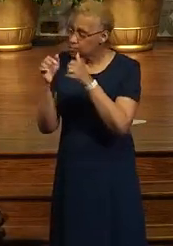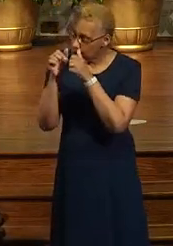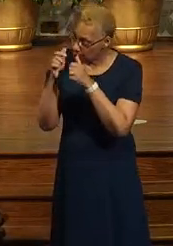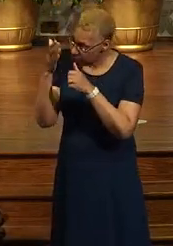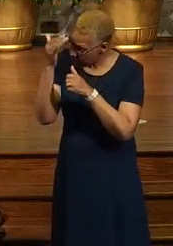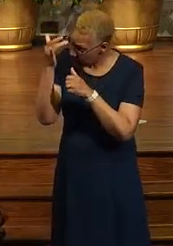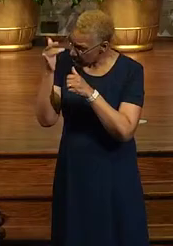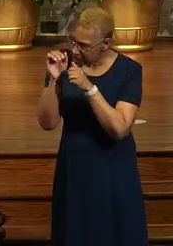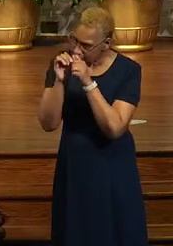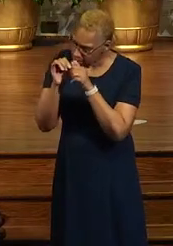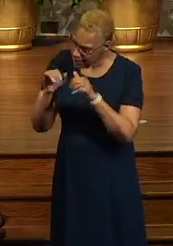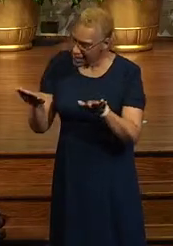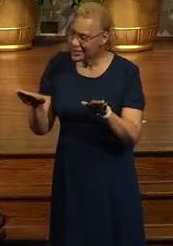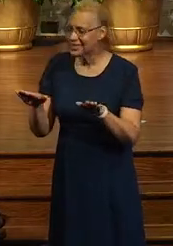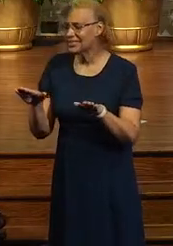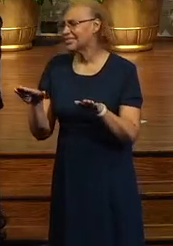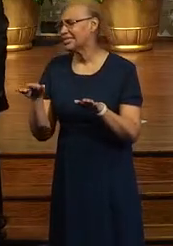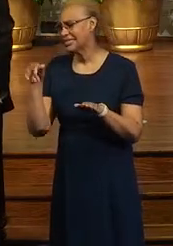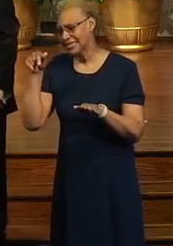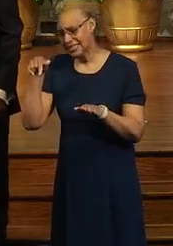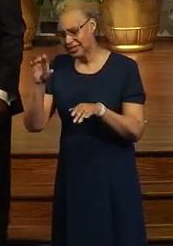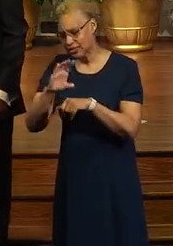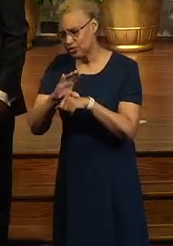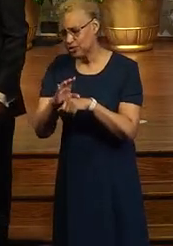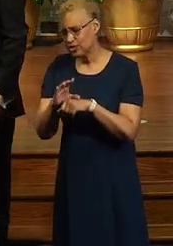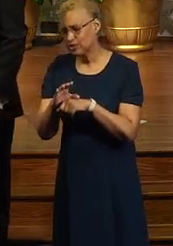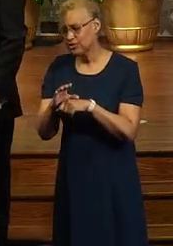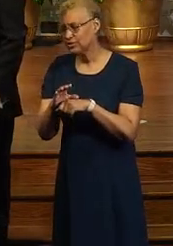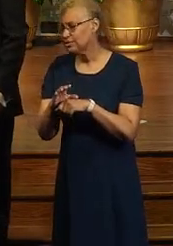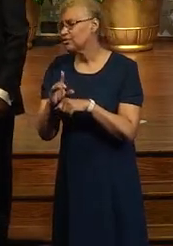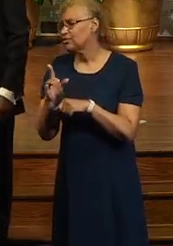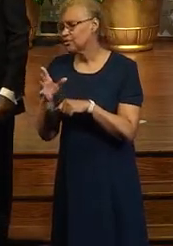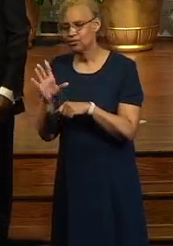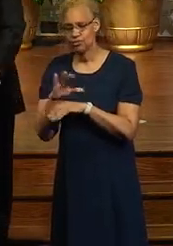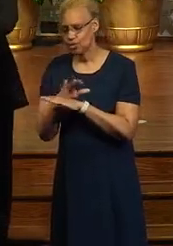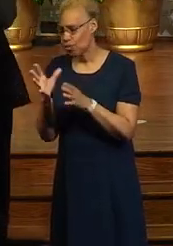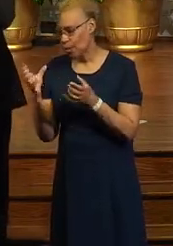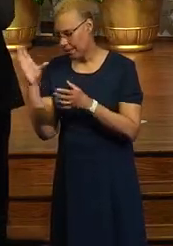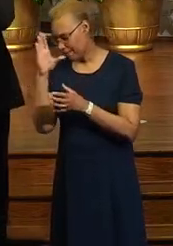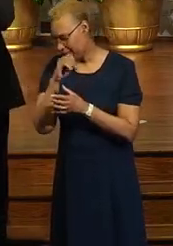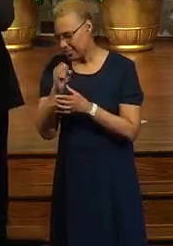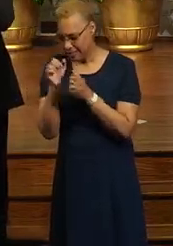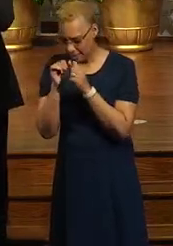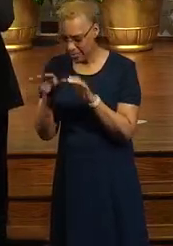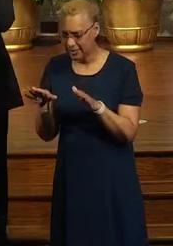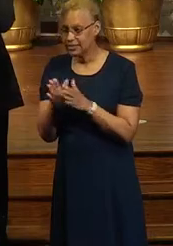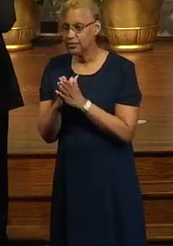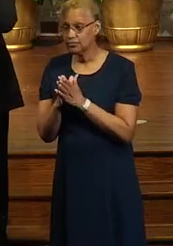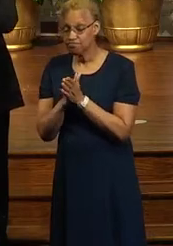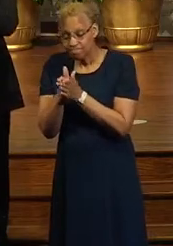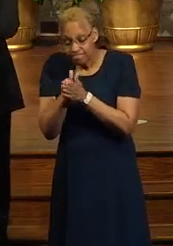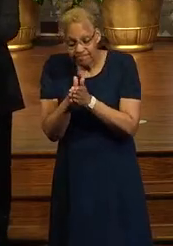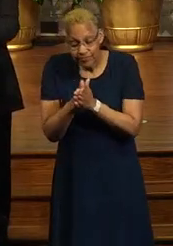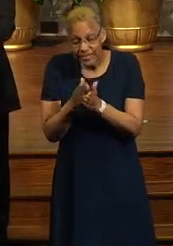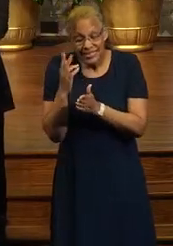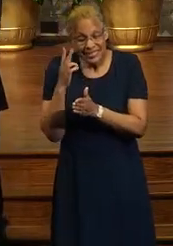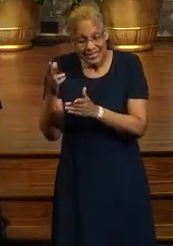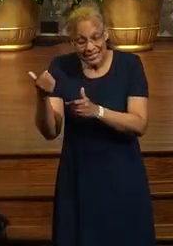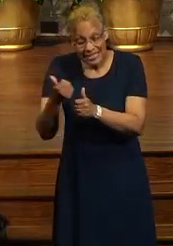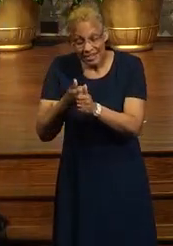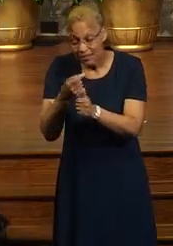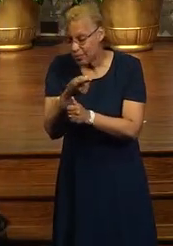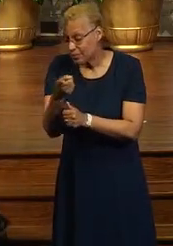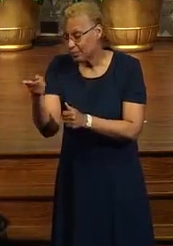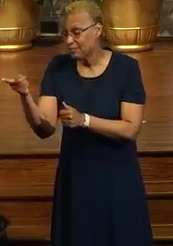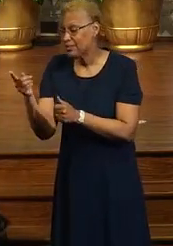house on next week. Amen. And you don't want to miss it. Thank you. Praise God. So we look forward to seeing each and every one of you. And again, to those of you